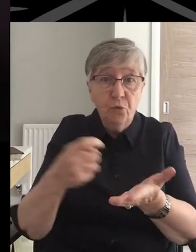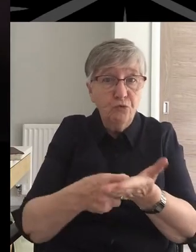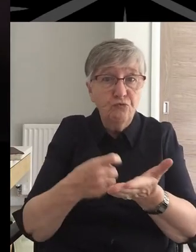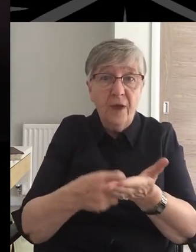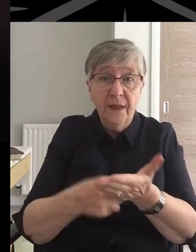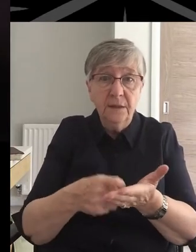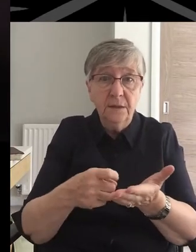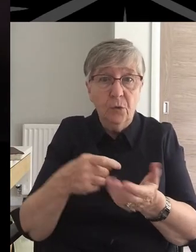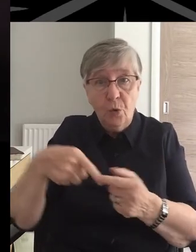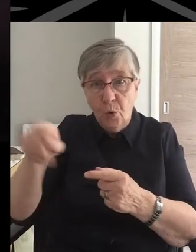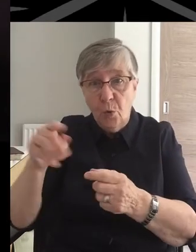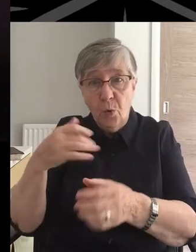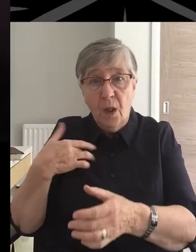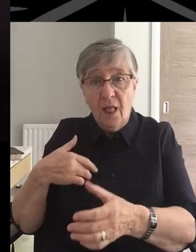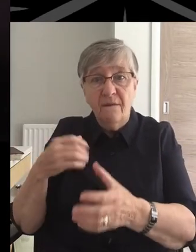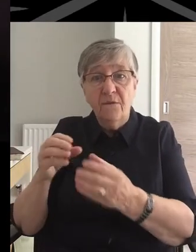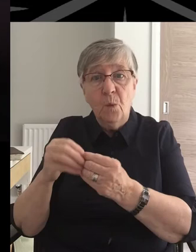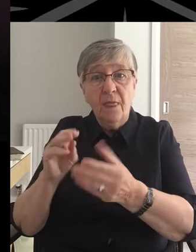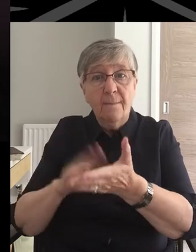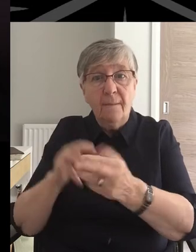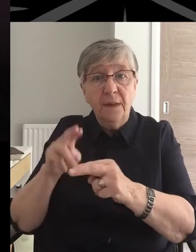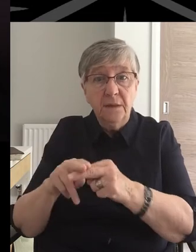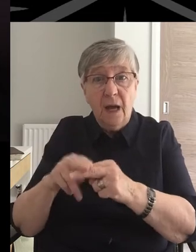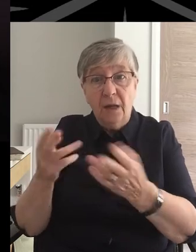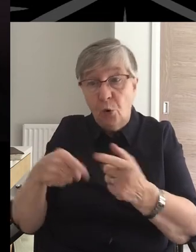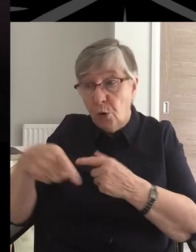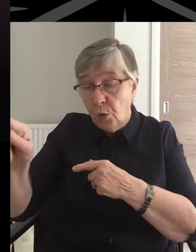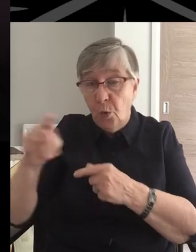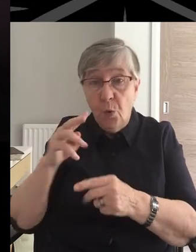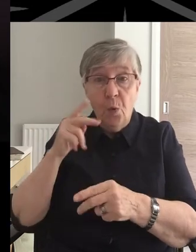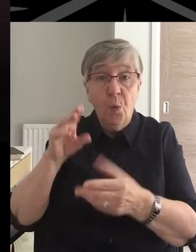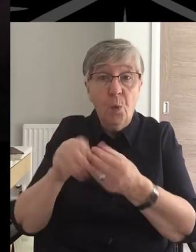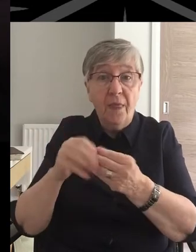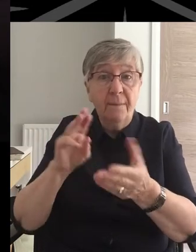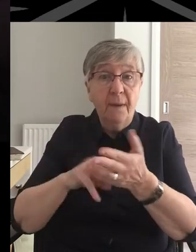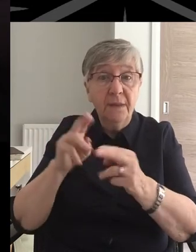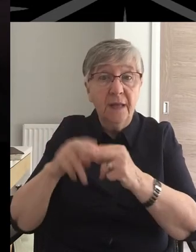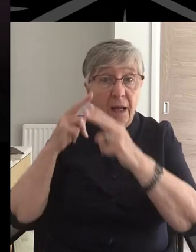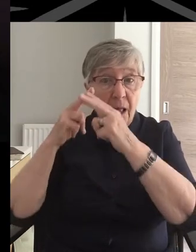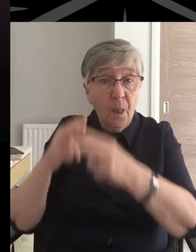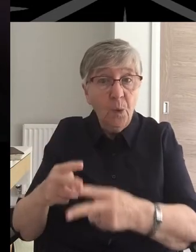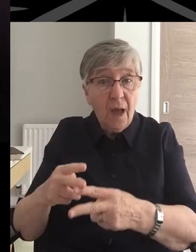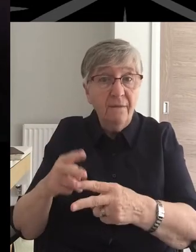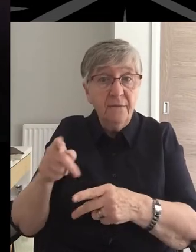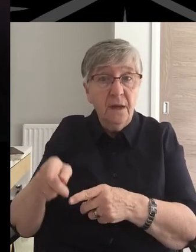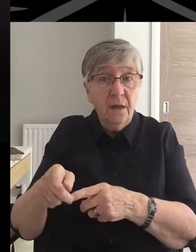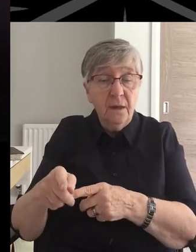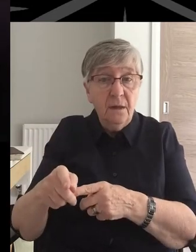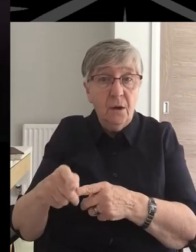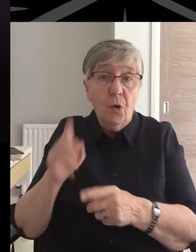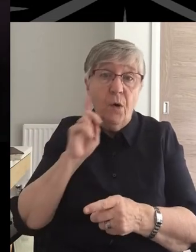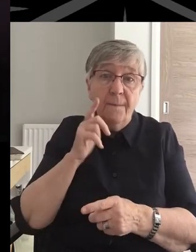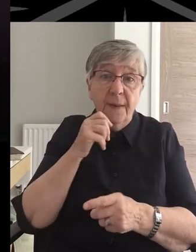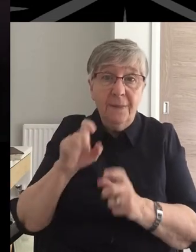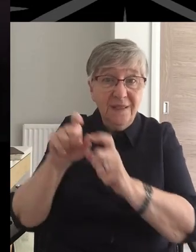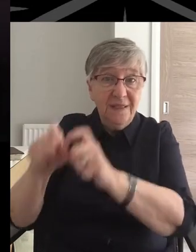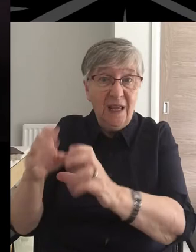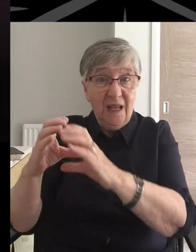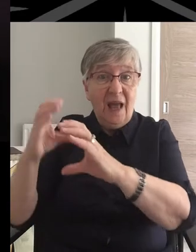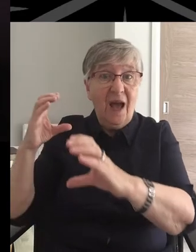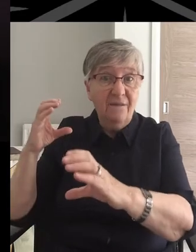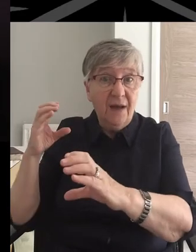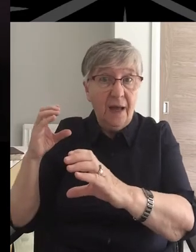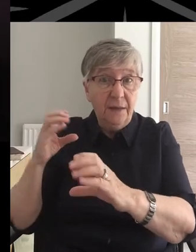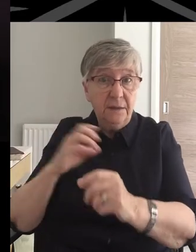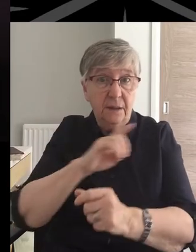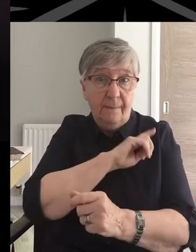and stay with parents, or people who feel that they should go and back to parents to look after elderly relatives, or people who have stayed in